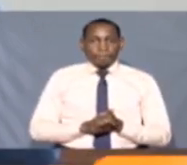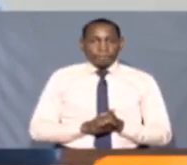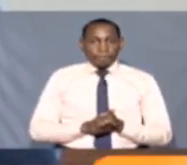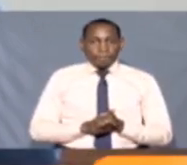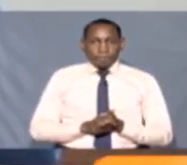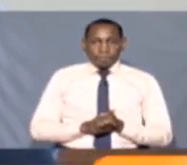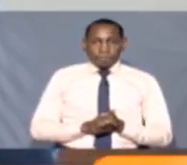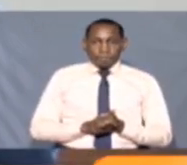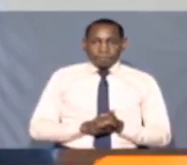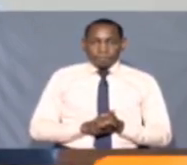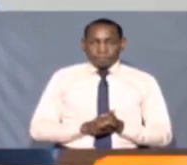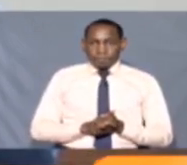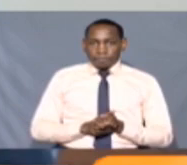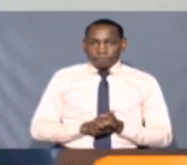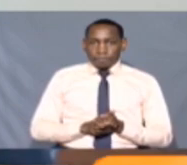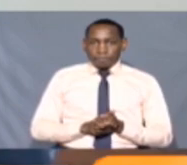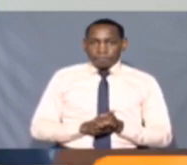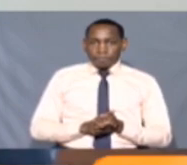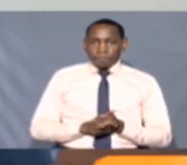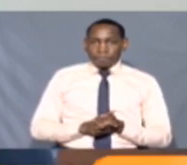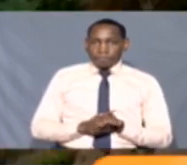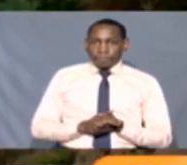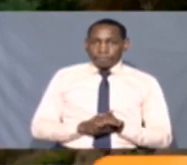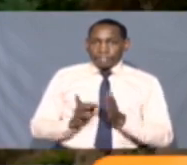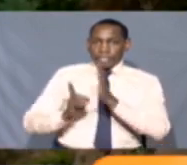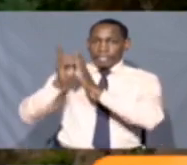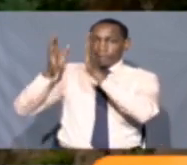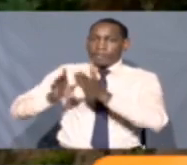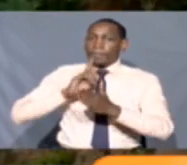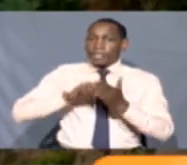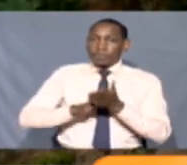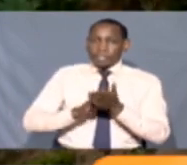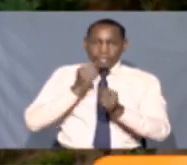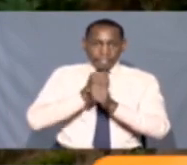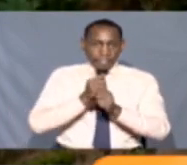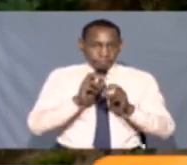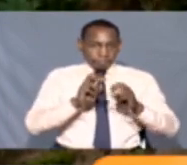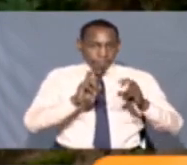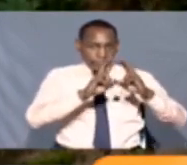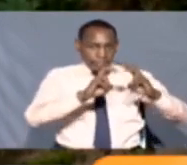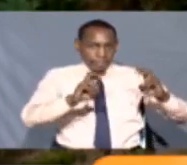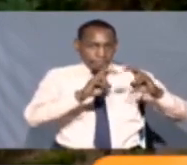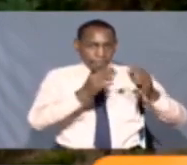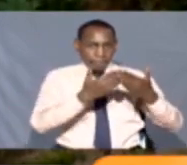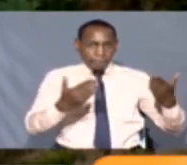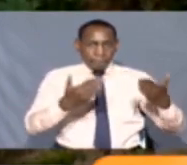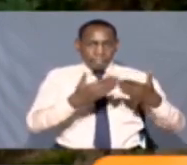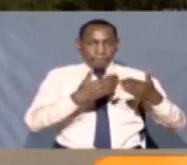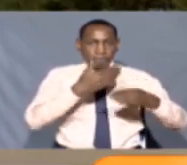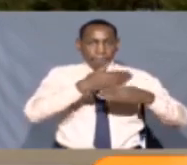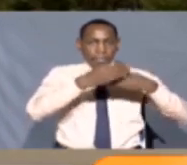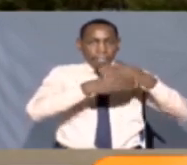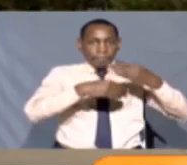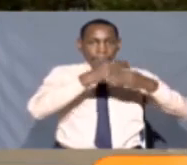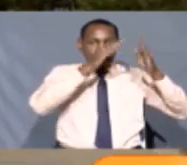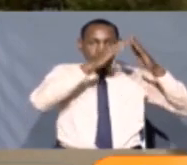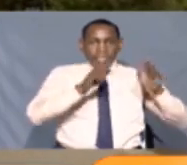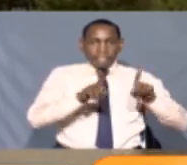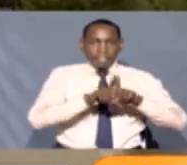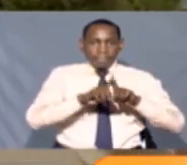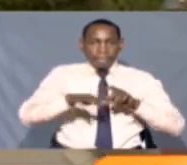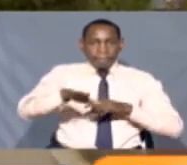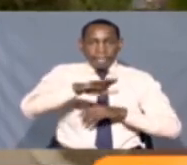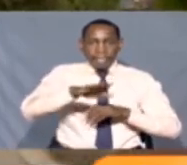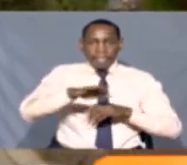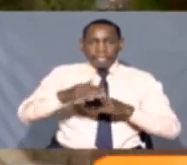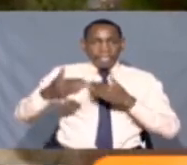be. Philip Nyachoti, Superior Homes argued it carried out its own survey on the property before building the houses and the estate was not